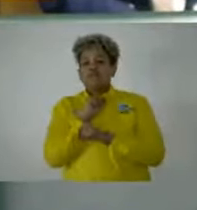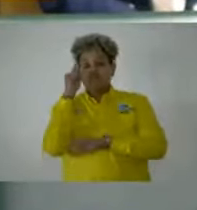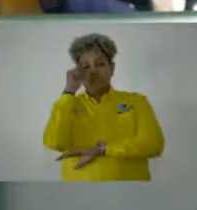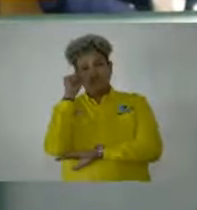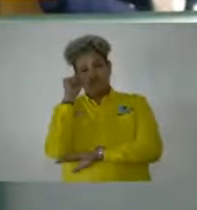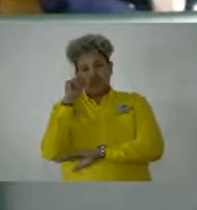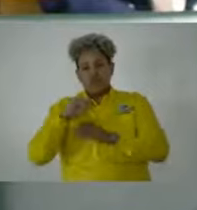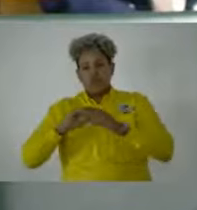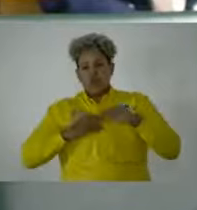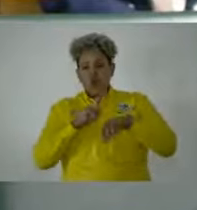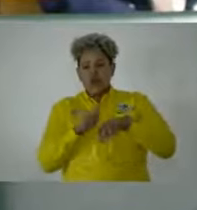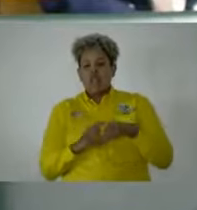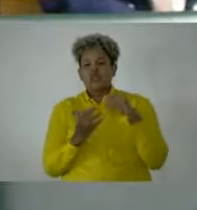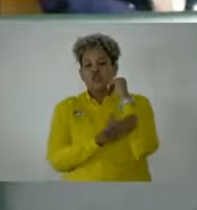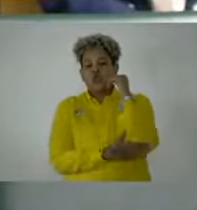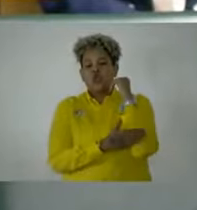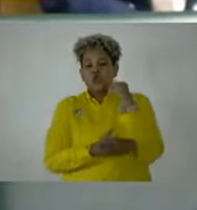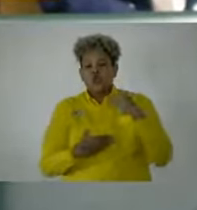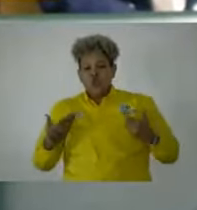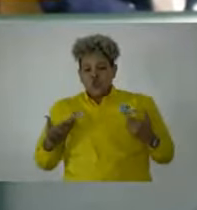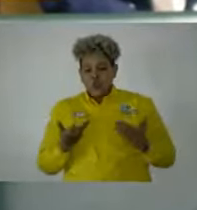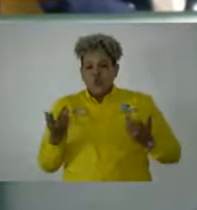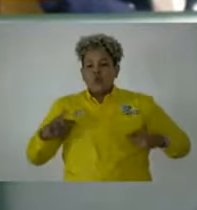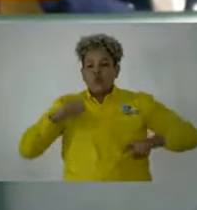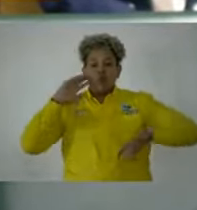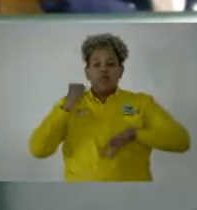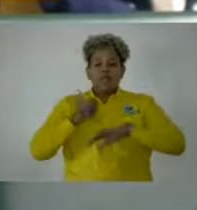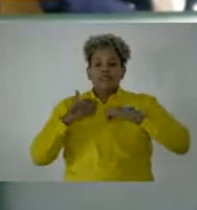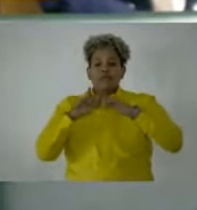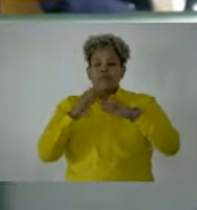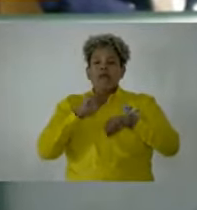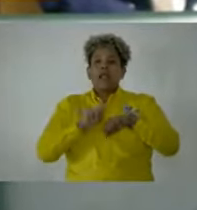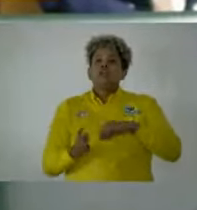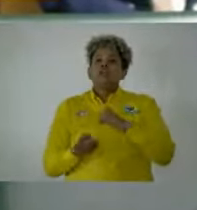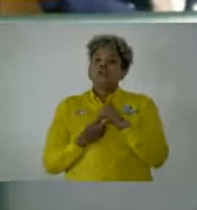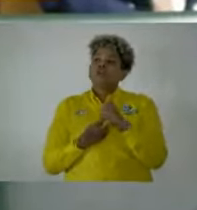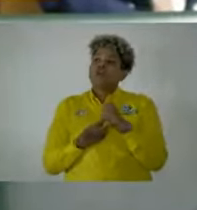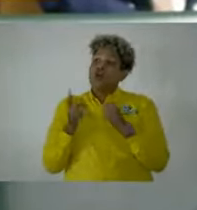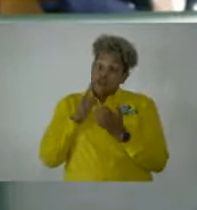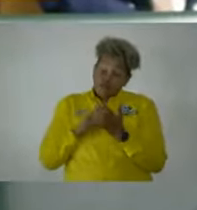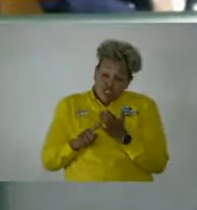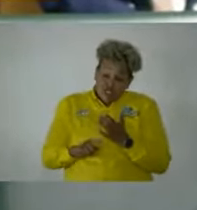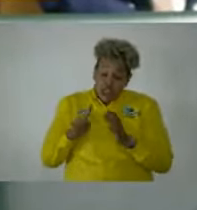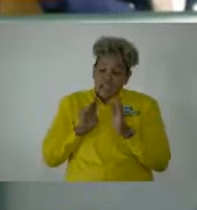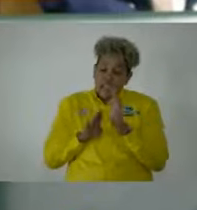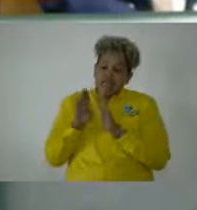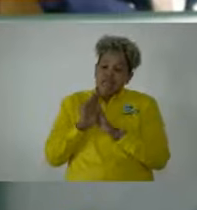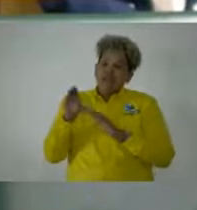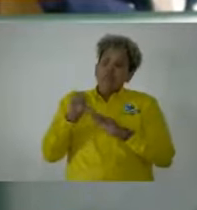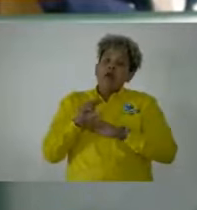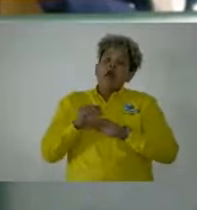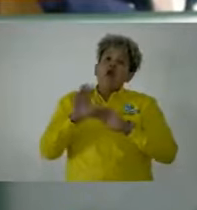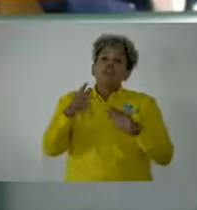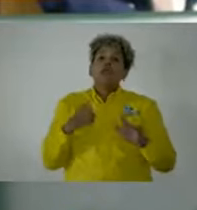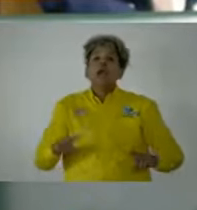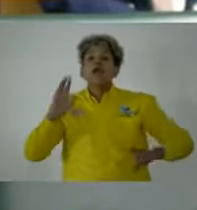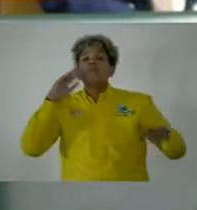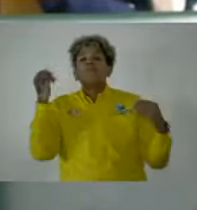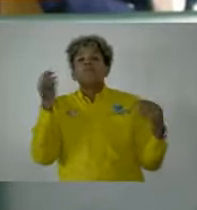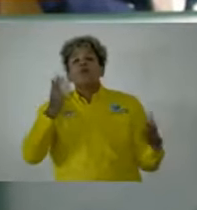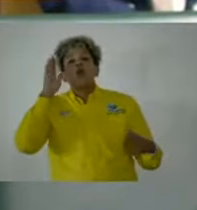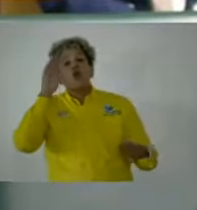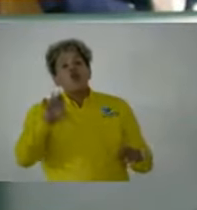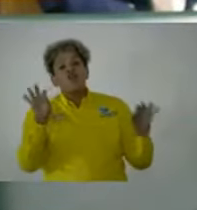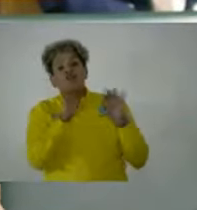self-actualization in our nation's youth. We will establish a National Reserve Research and Development Council, bringing all